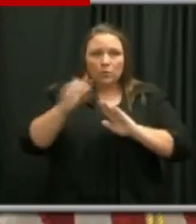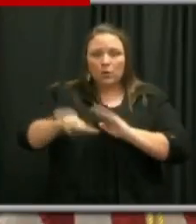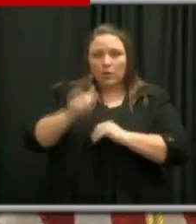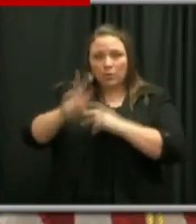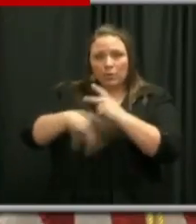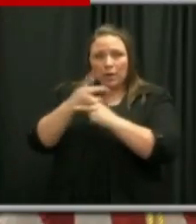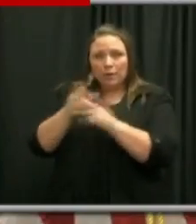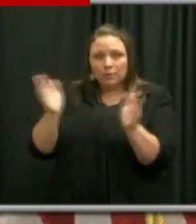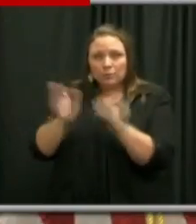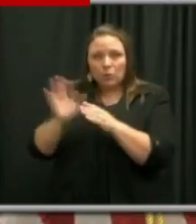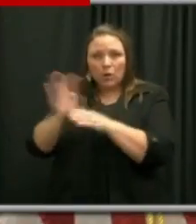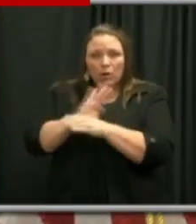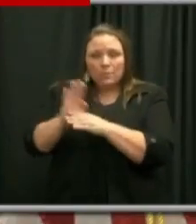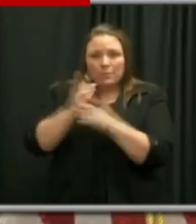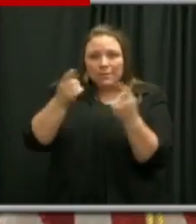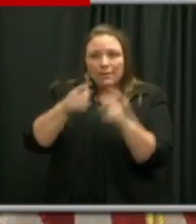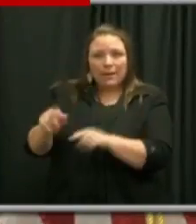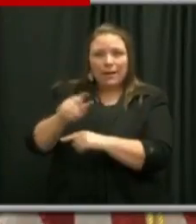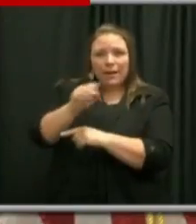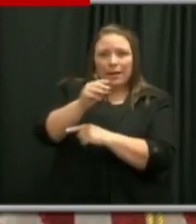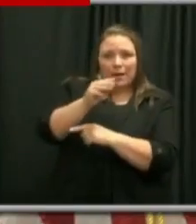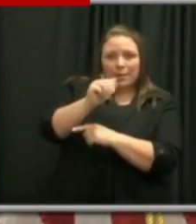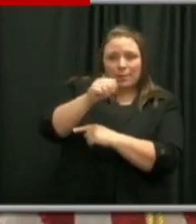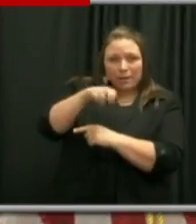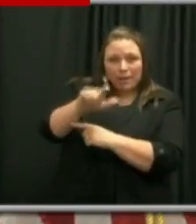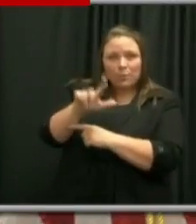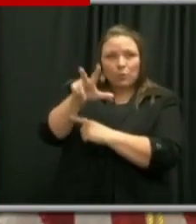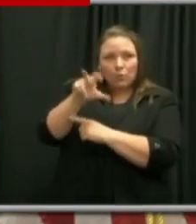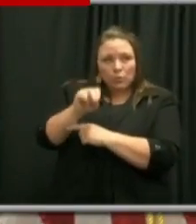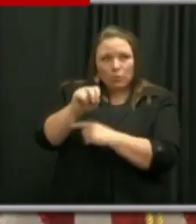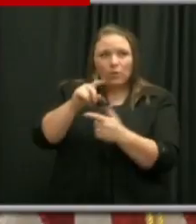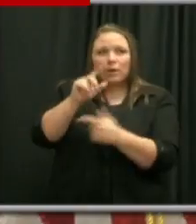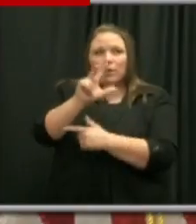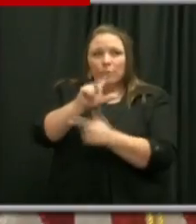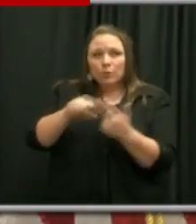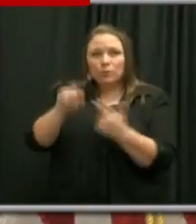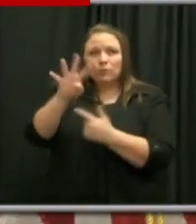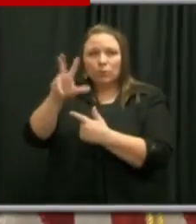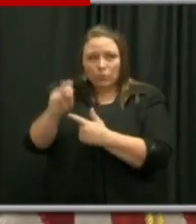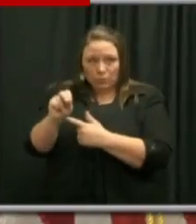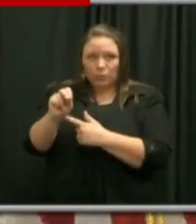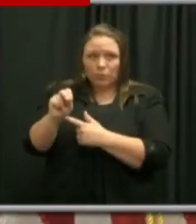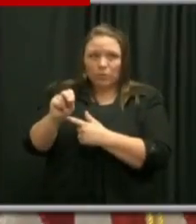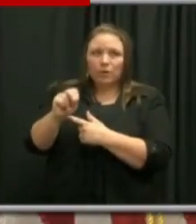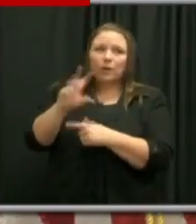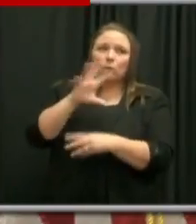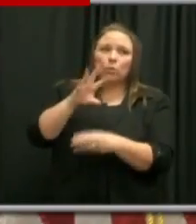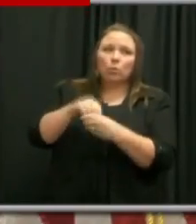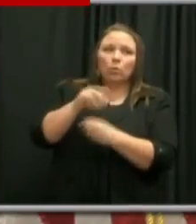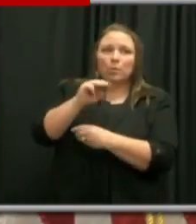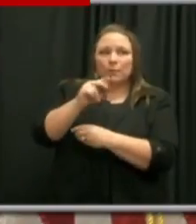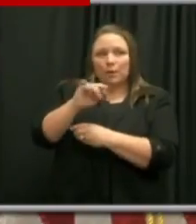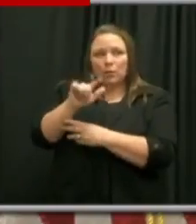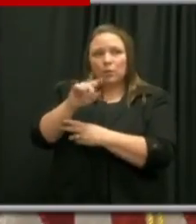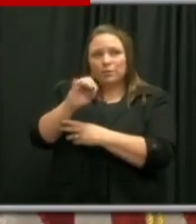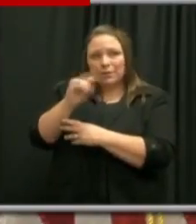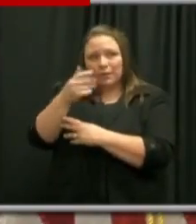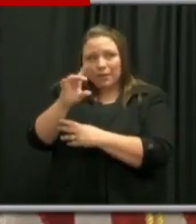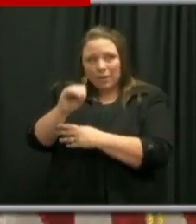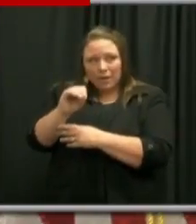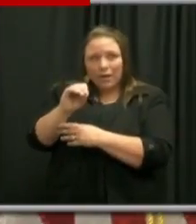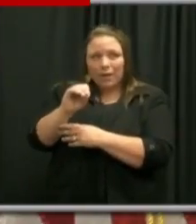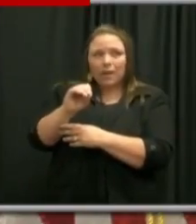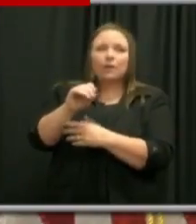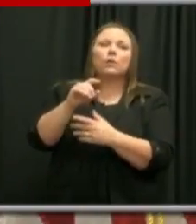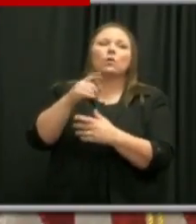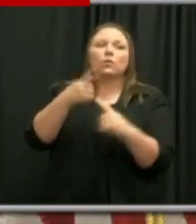small businesses will be held on April the 30th from 3 p.m. to 4:30 p.m. and will also feature Manuel Delgado of